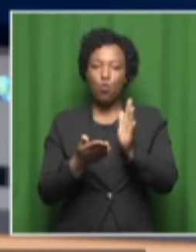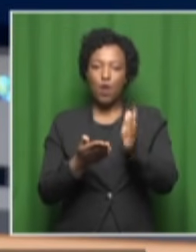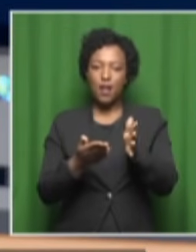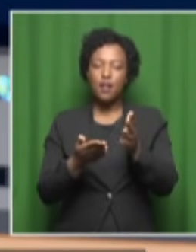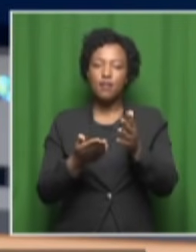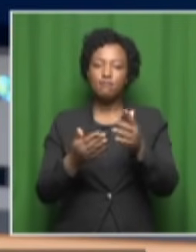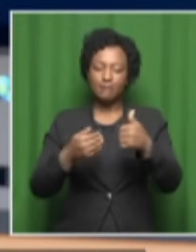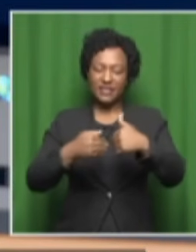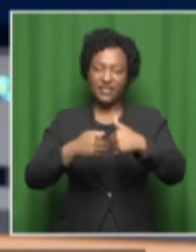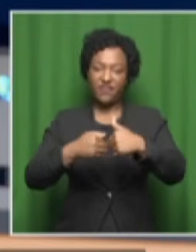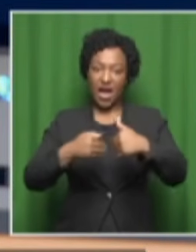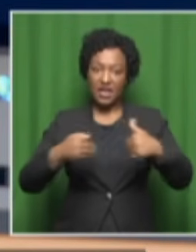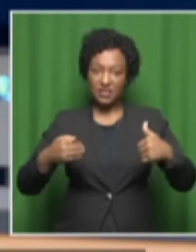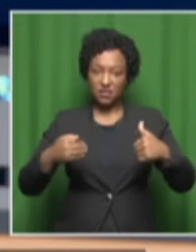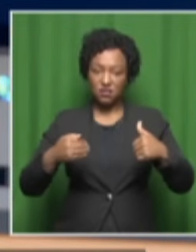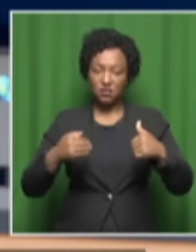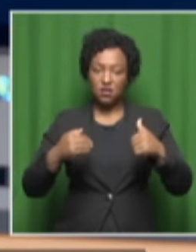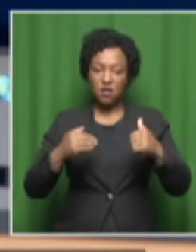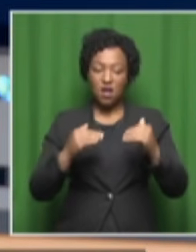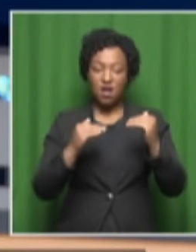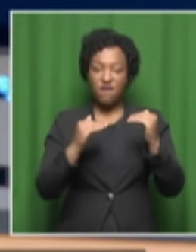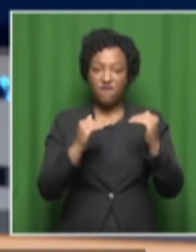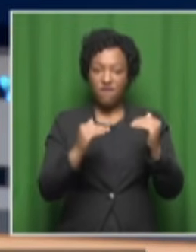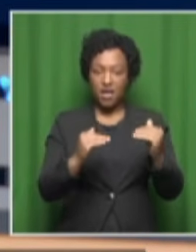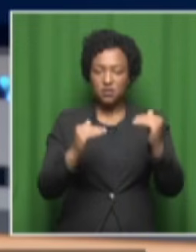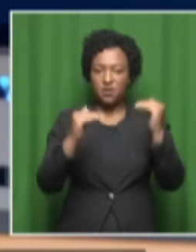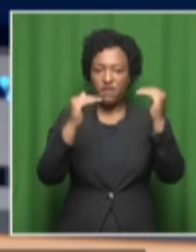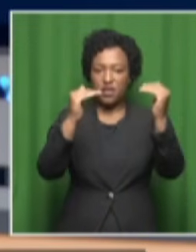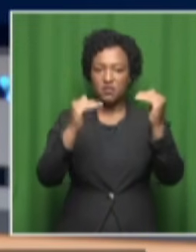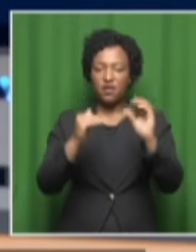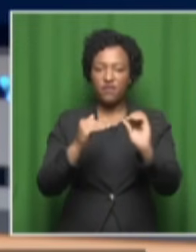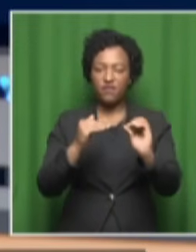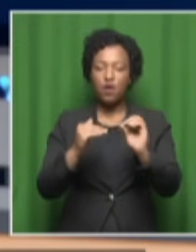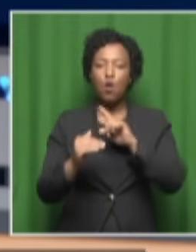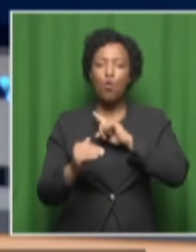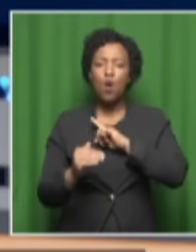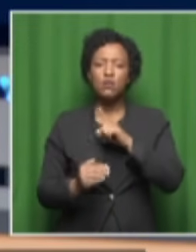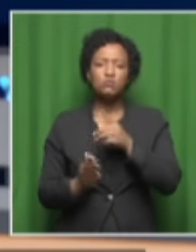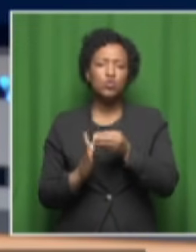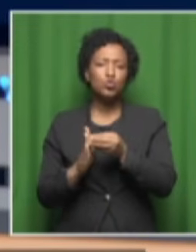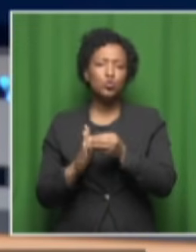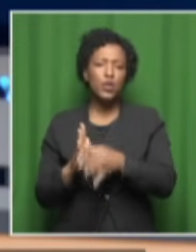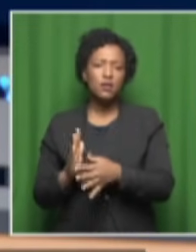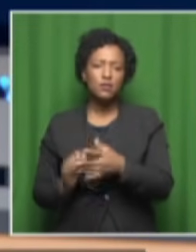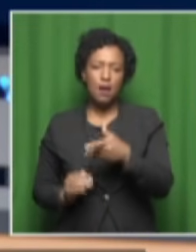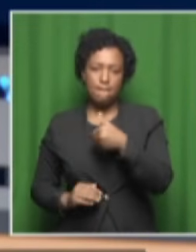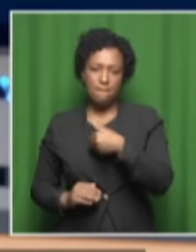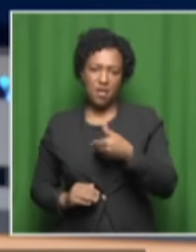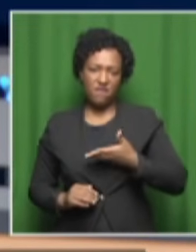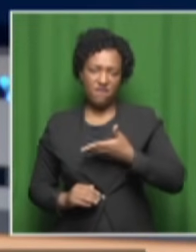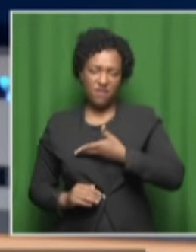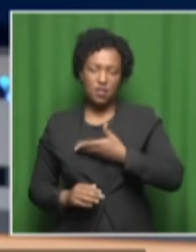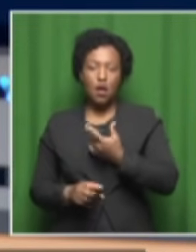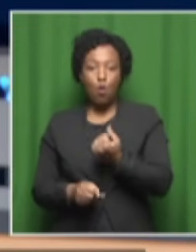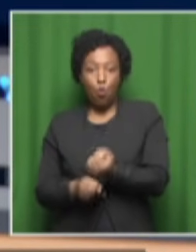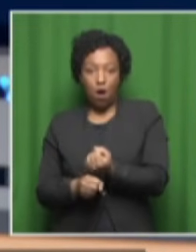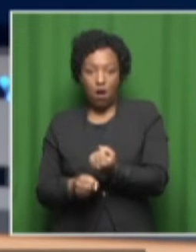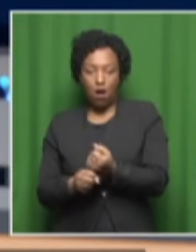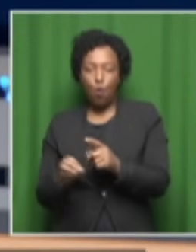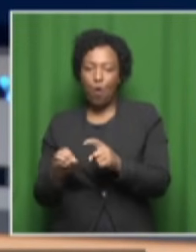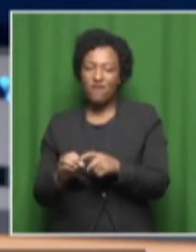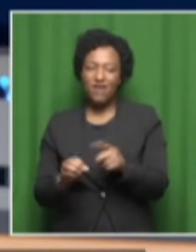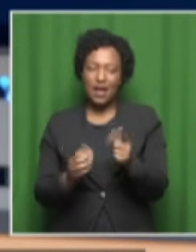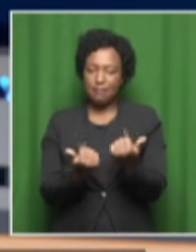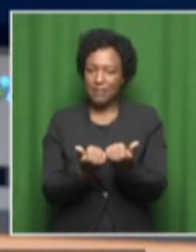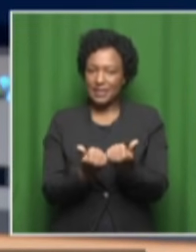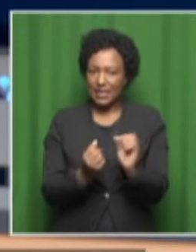Nzimande says the revised financial model will ensure that the missing middle can access financial support to pursue their studies.